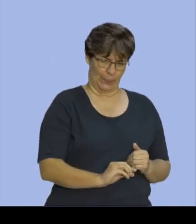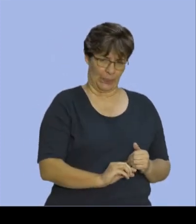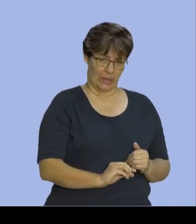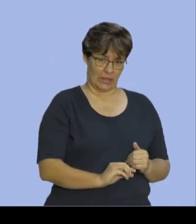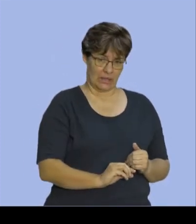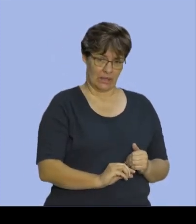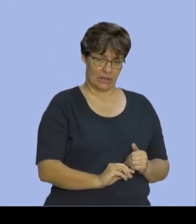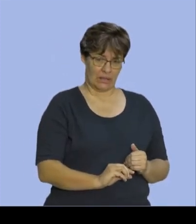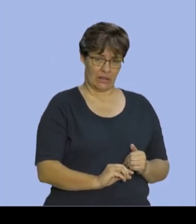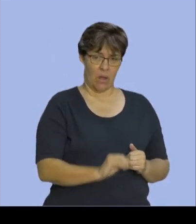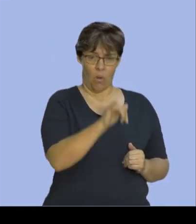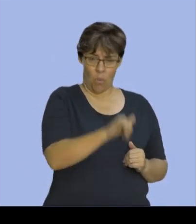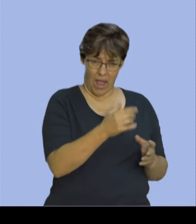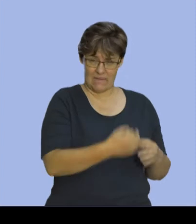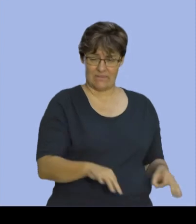the smallest